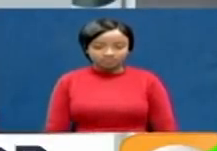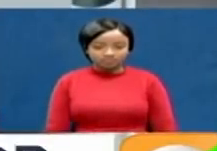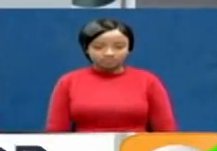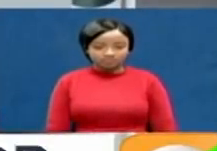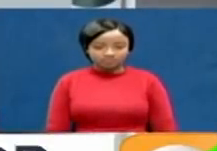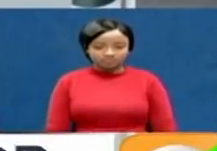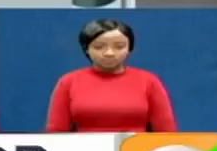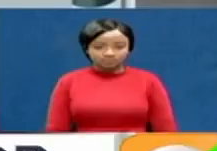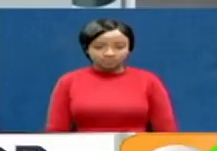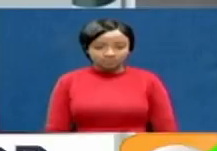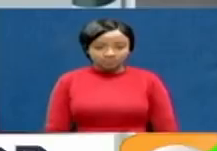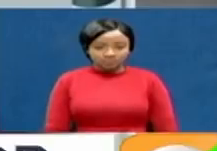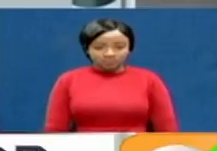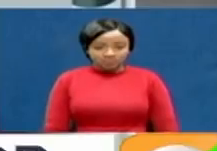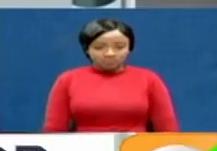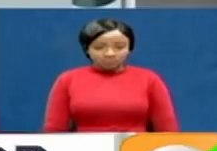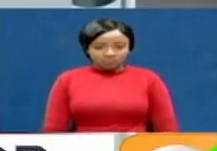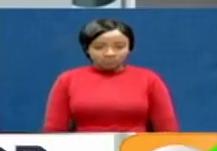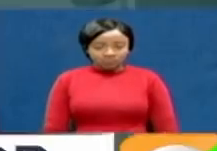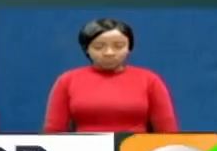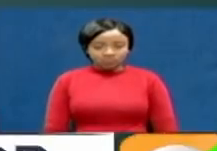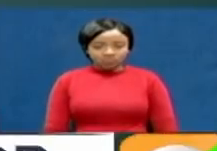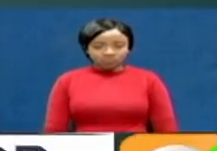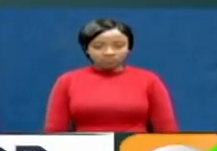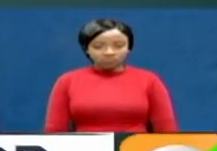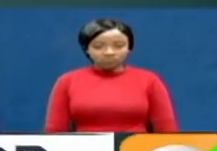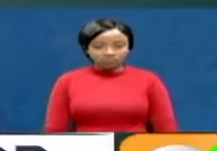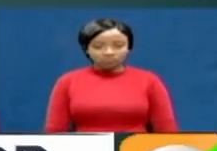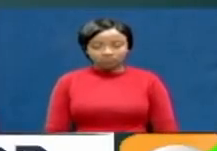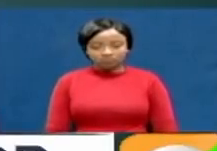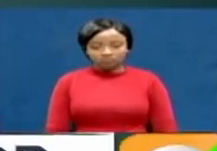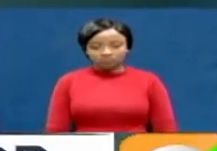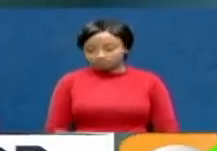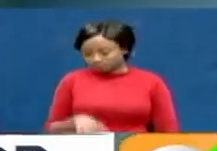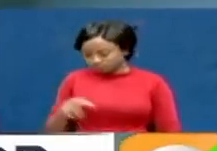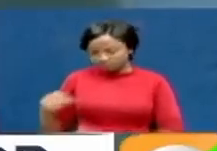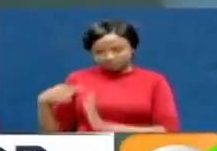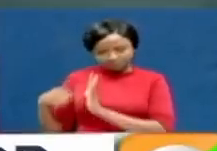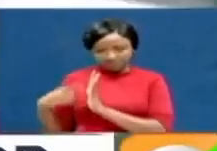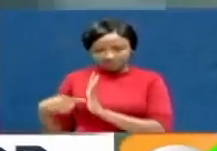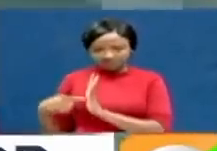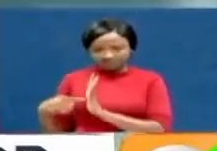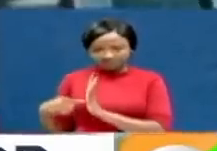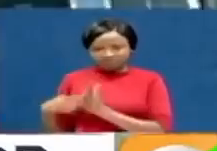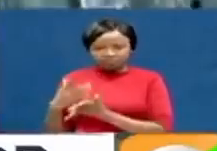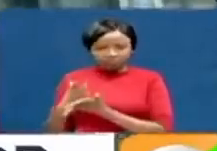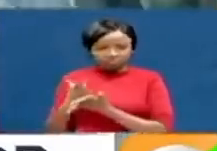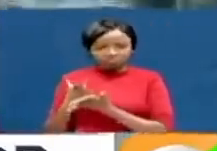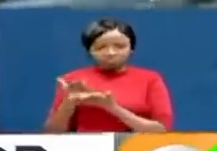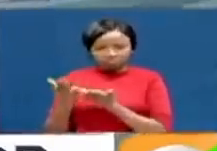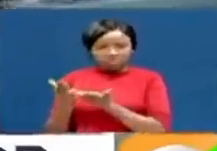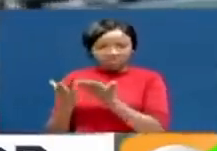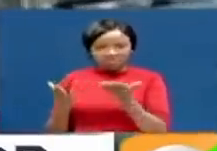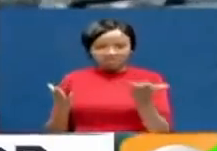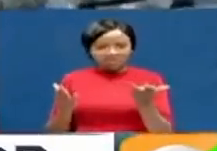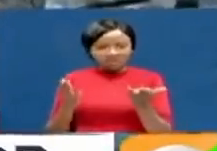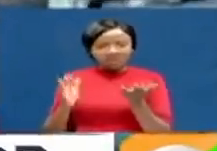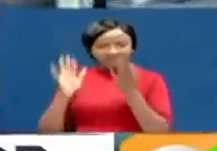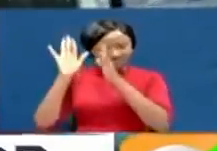and go back to the machine, and then it is dissipated outside. Now, this machine has become synonymous with the management of the